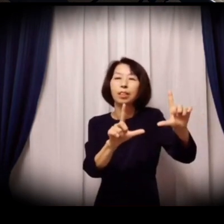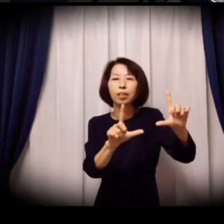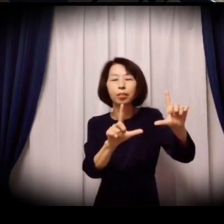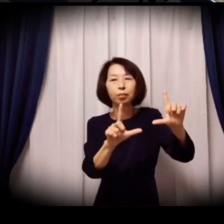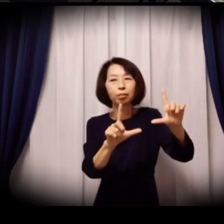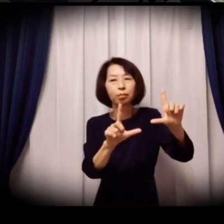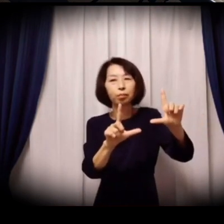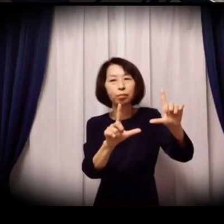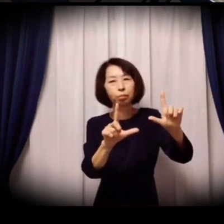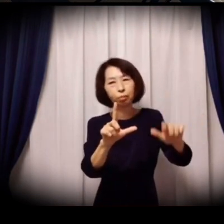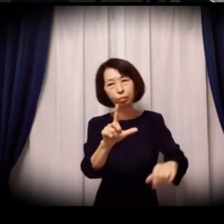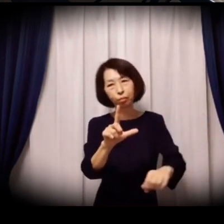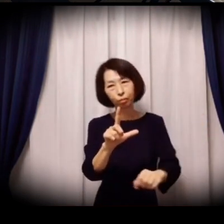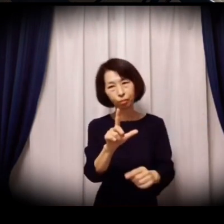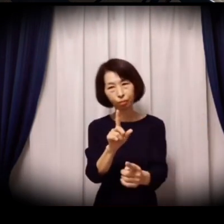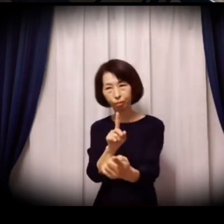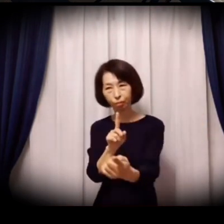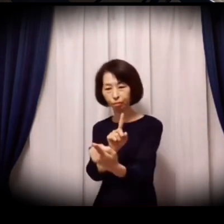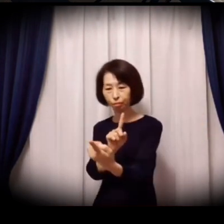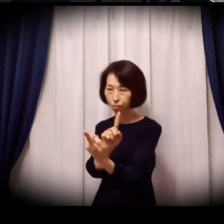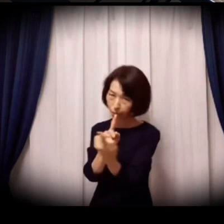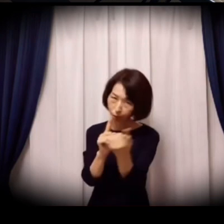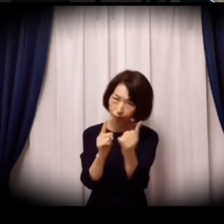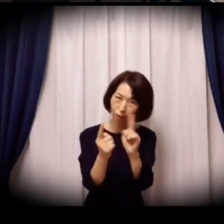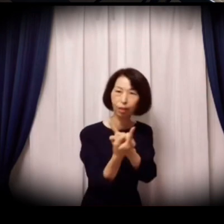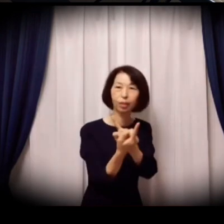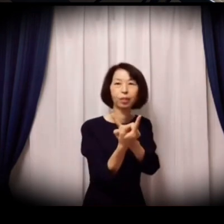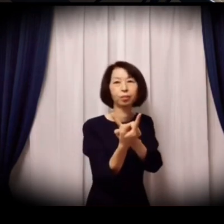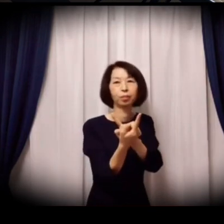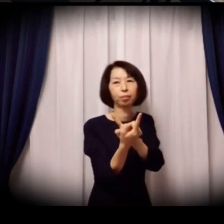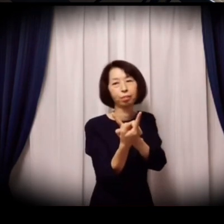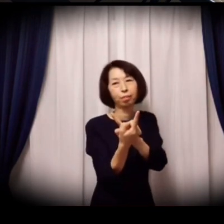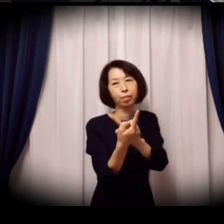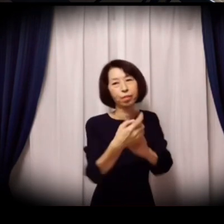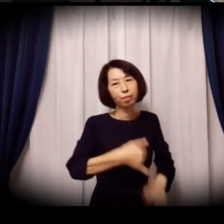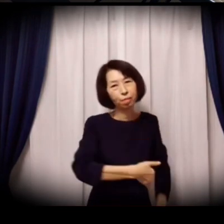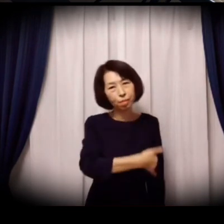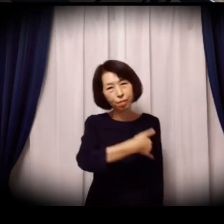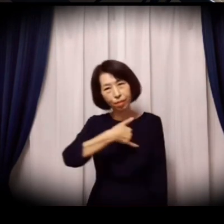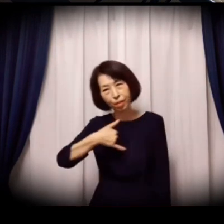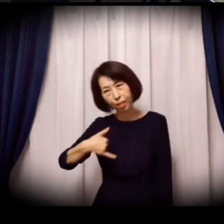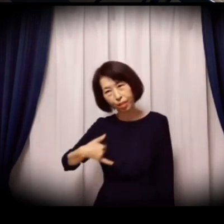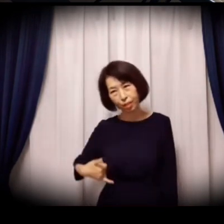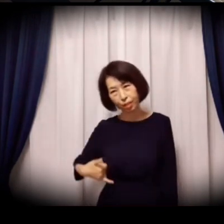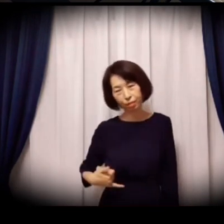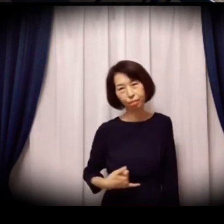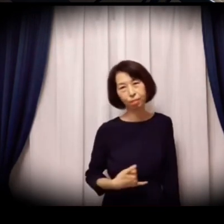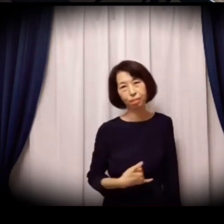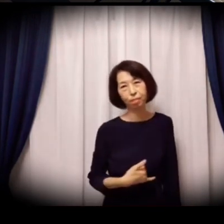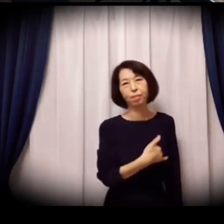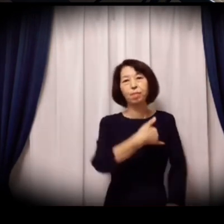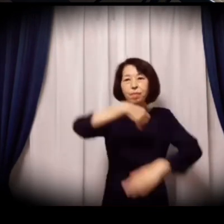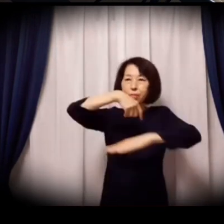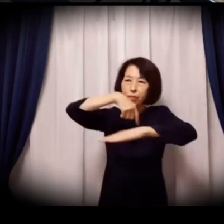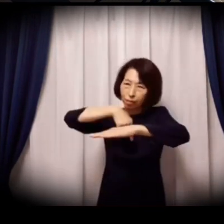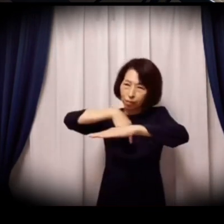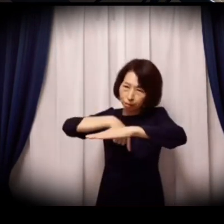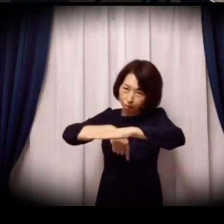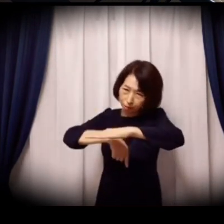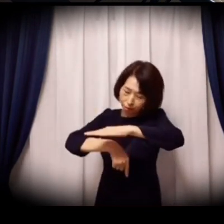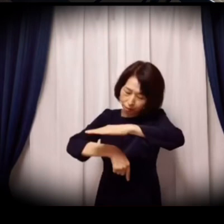I look at life from both sides now From